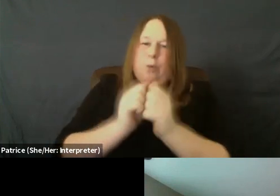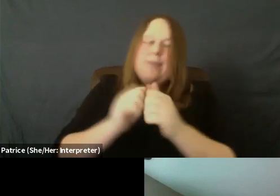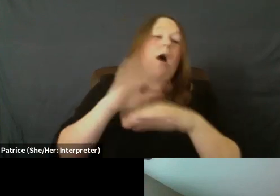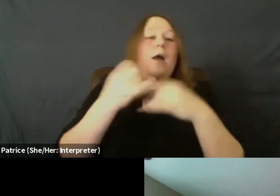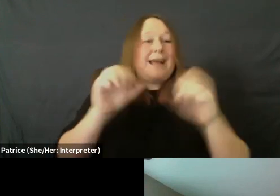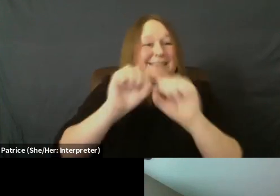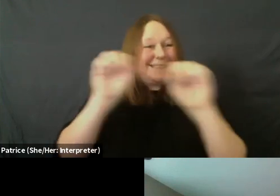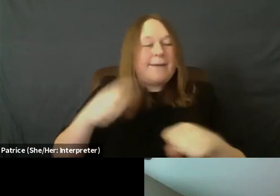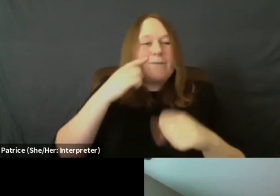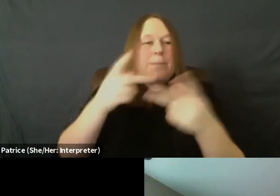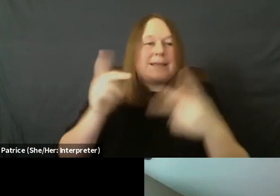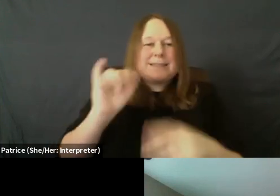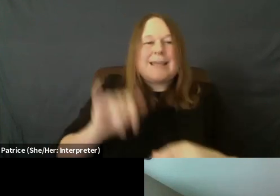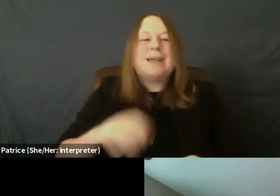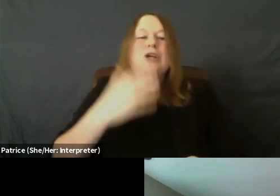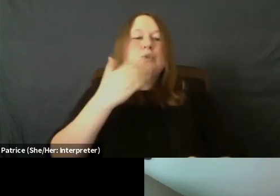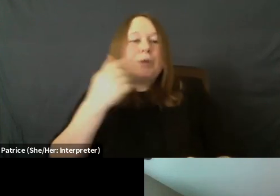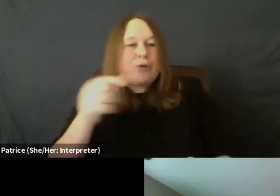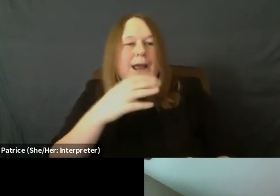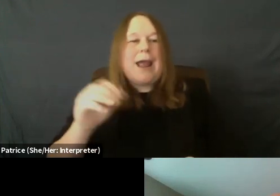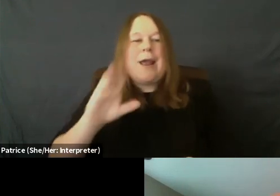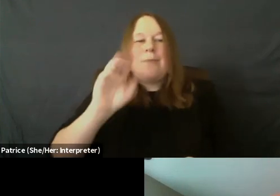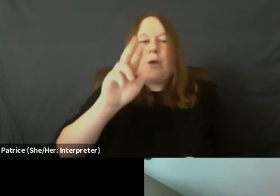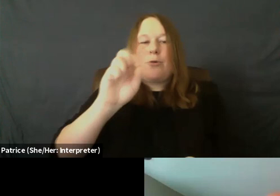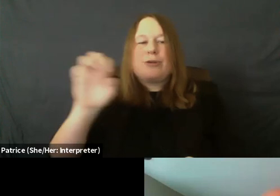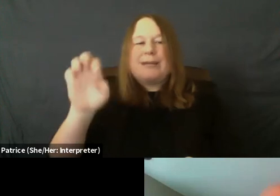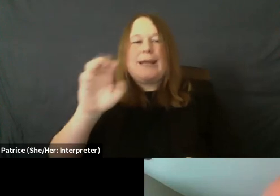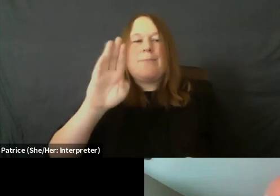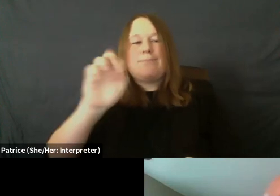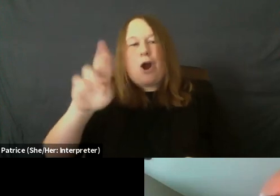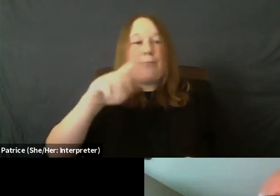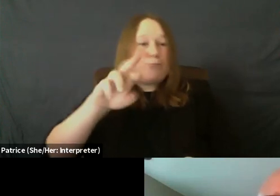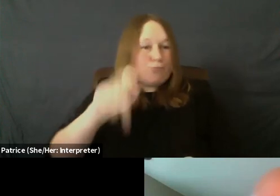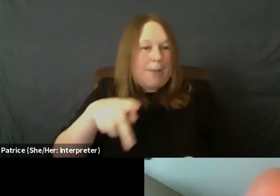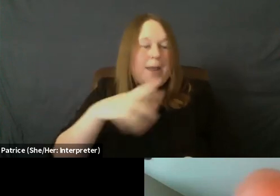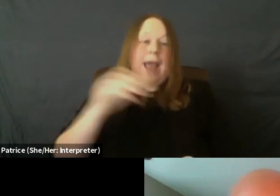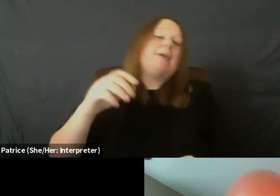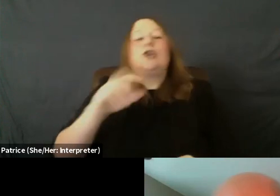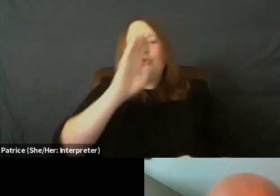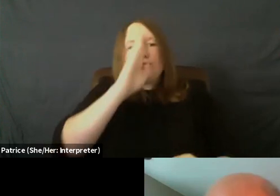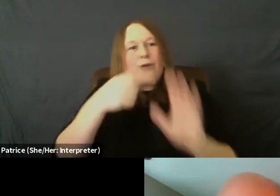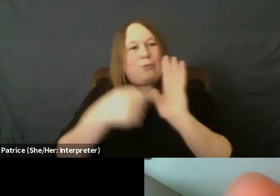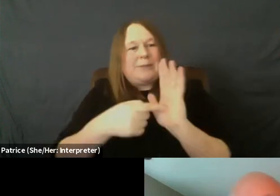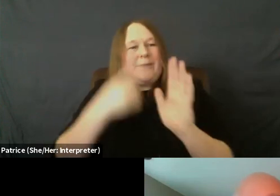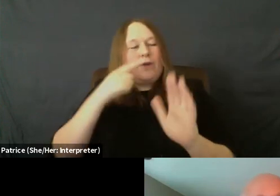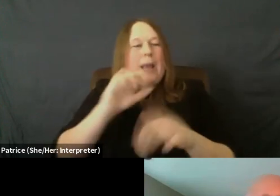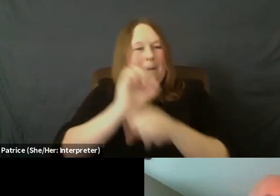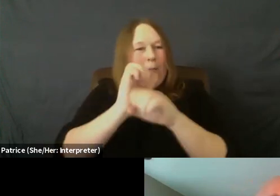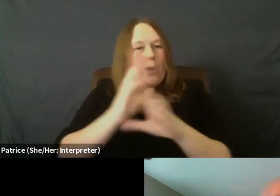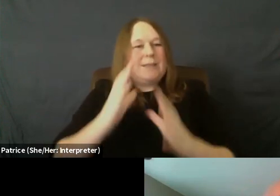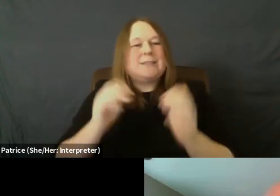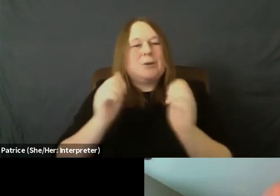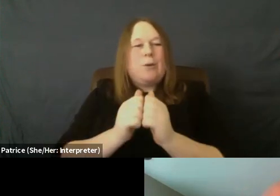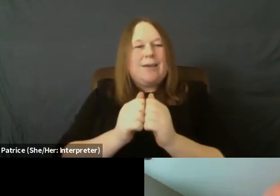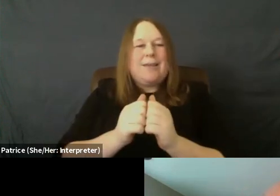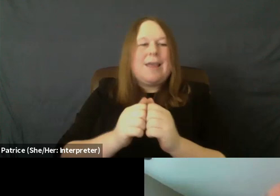for places like Sweetgreen and Barbary Bar Prep, as well as direct representation for employees with